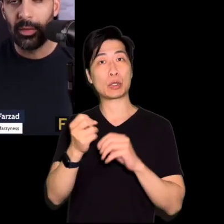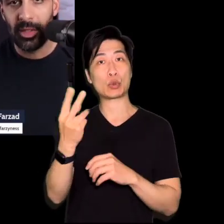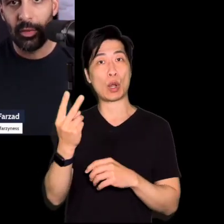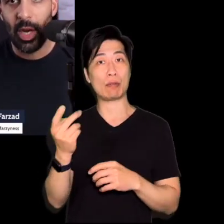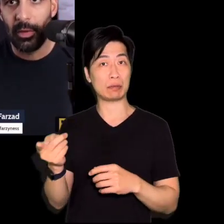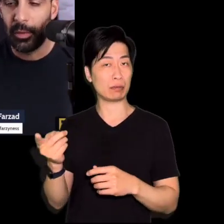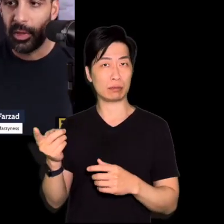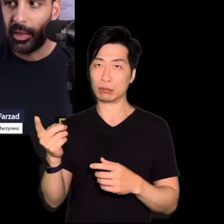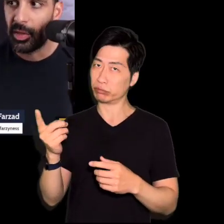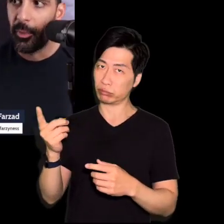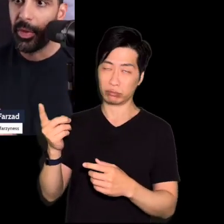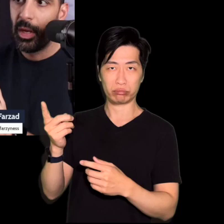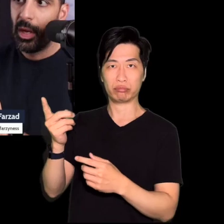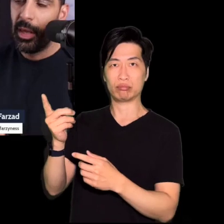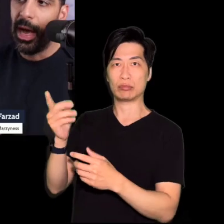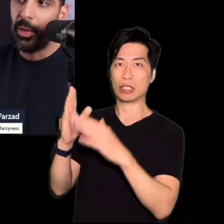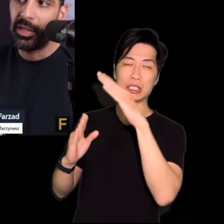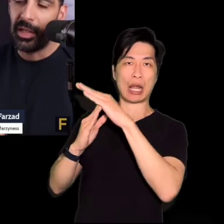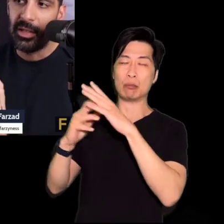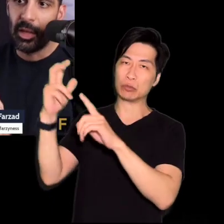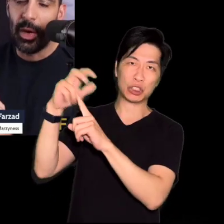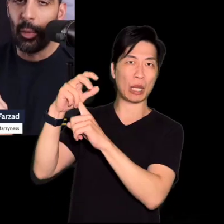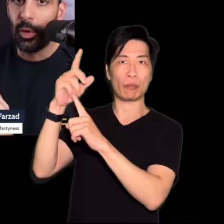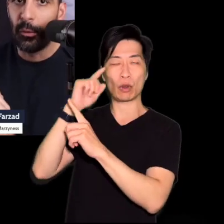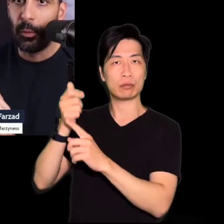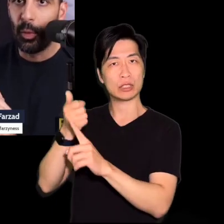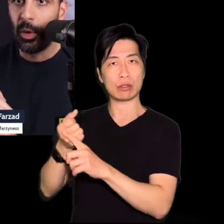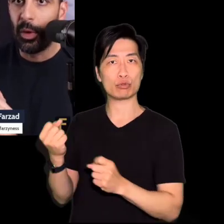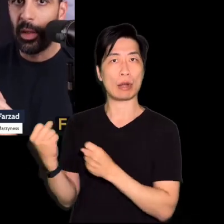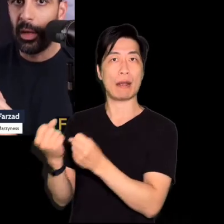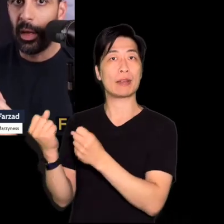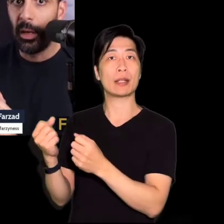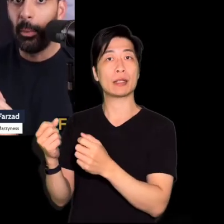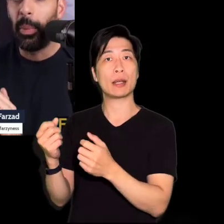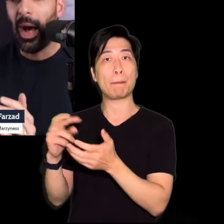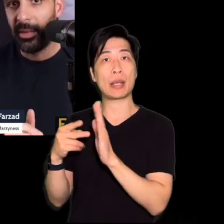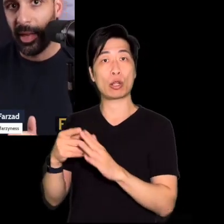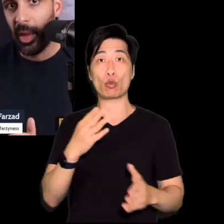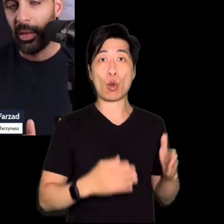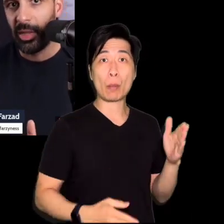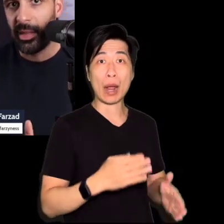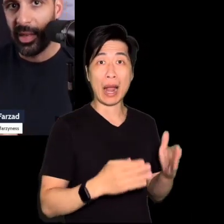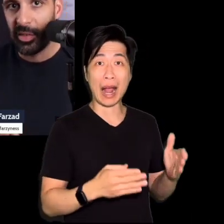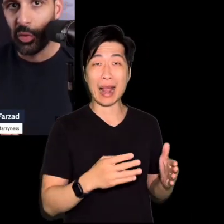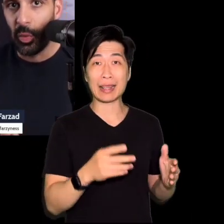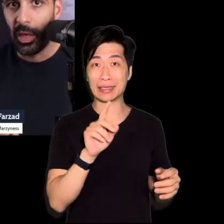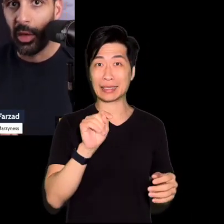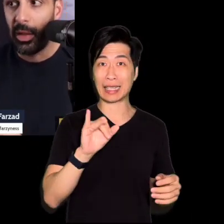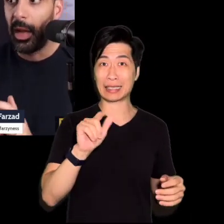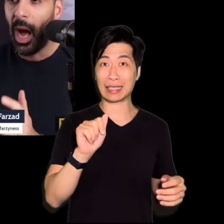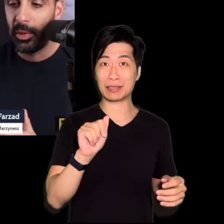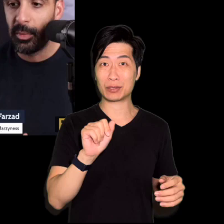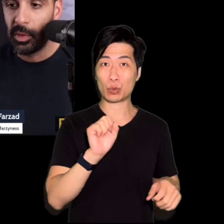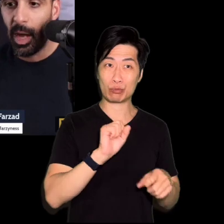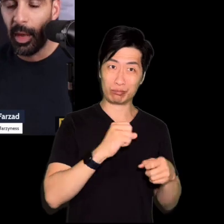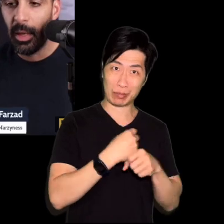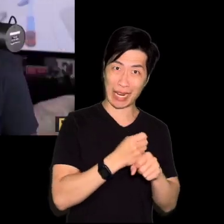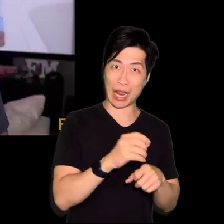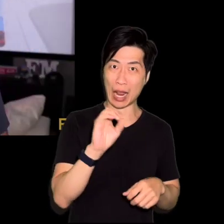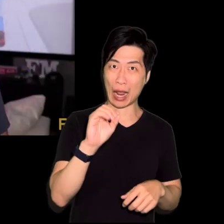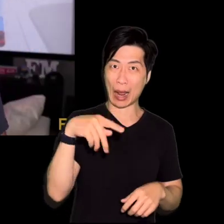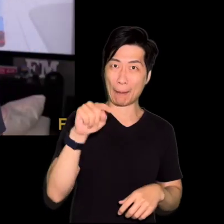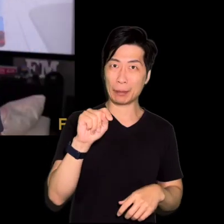holy grail of self-driving for Tesla. Now this lays the groundwork for the bot technology that Tesla is working on, the Optimus